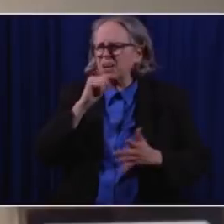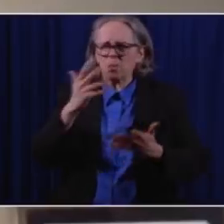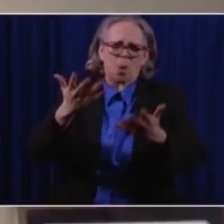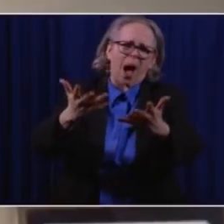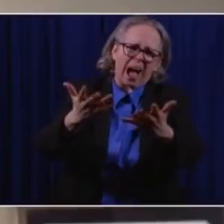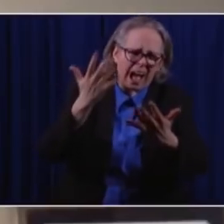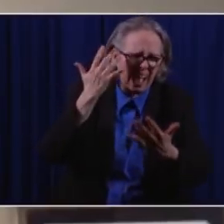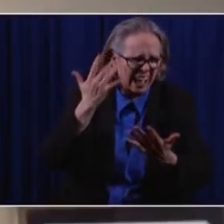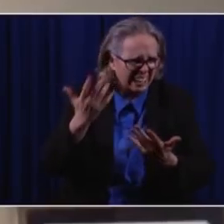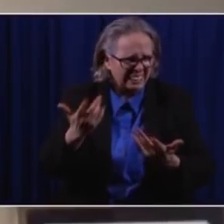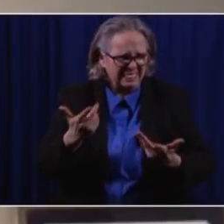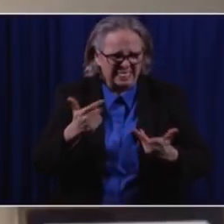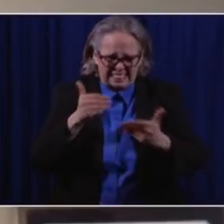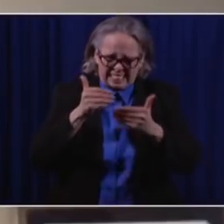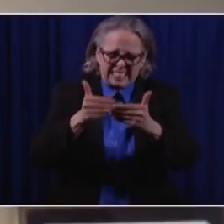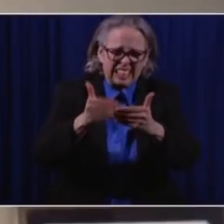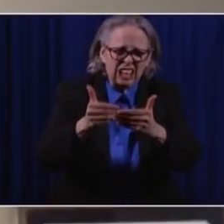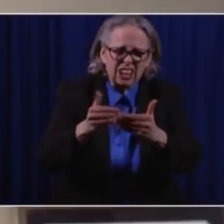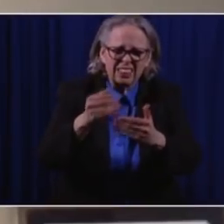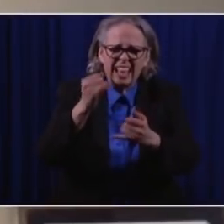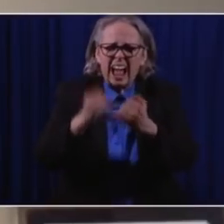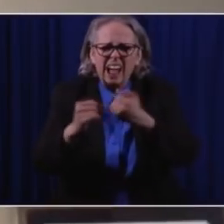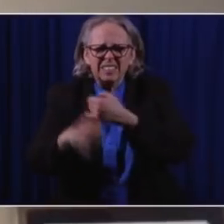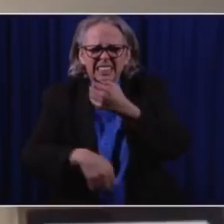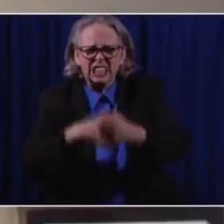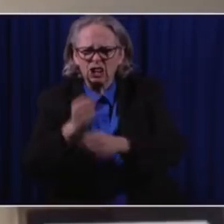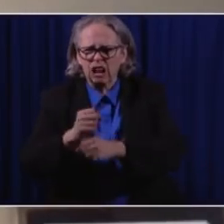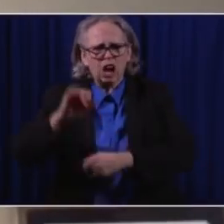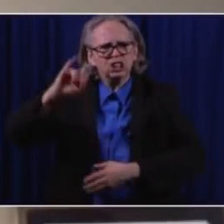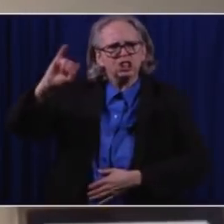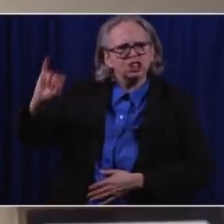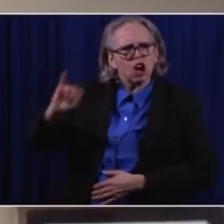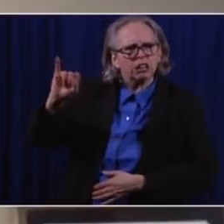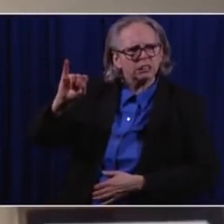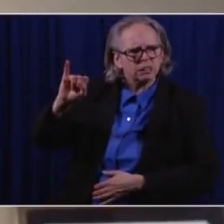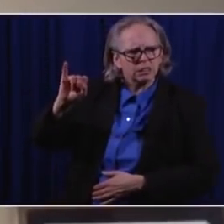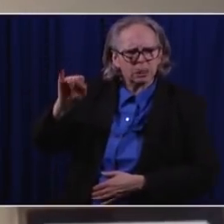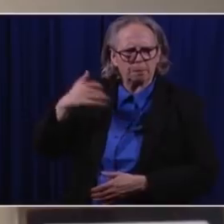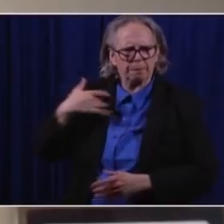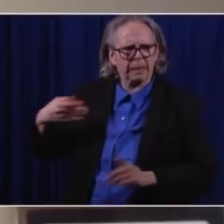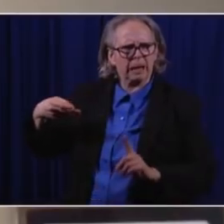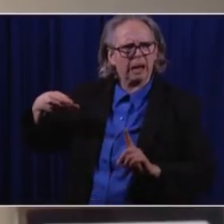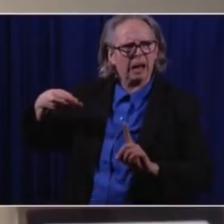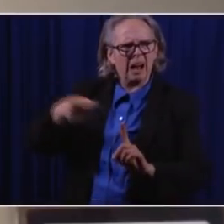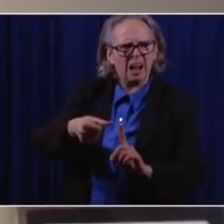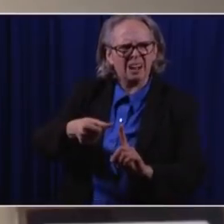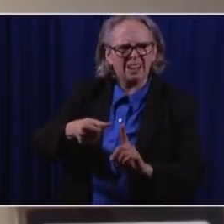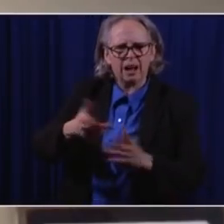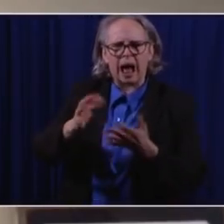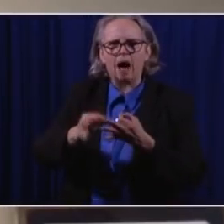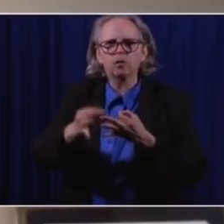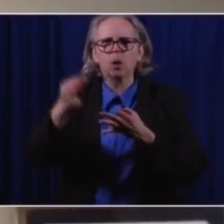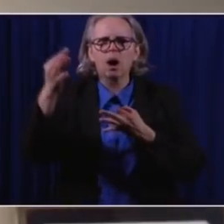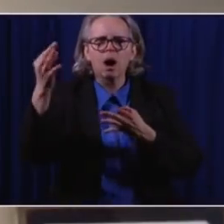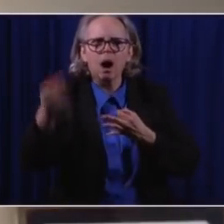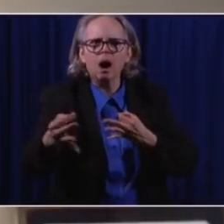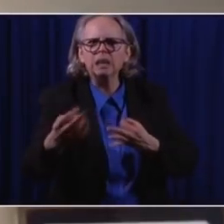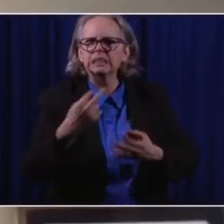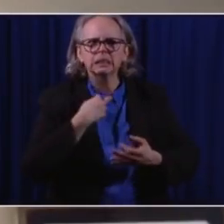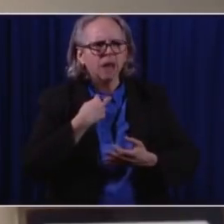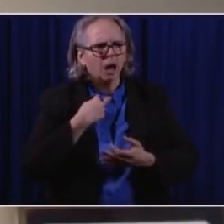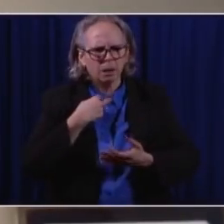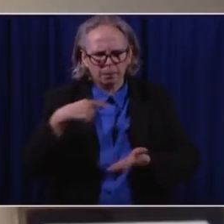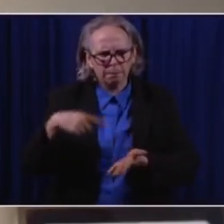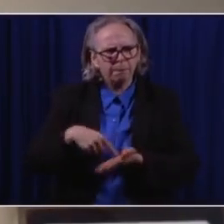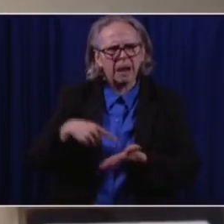will always be available, we will always take care of people who need care. Beds for critically ill patients are going to get harder to come by.